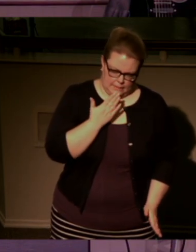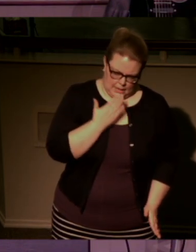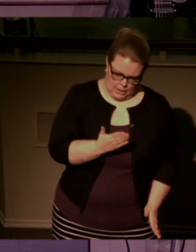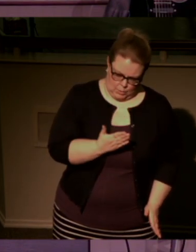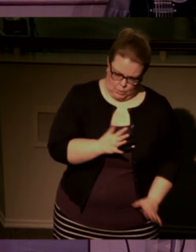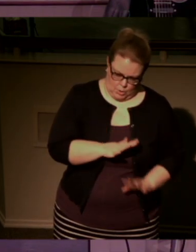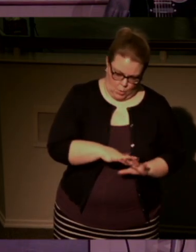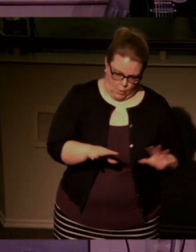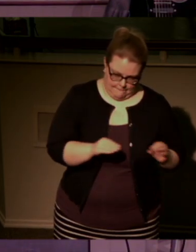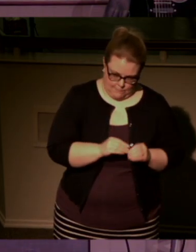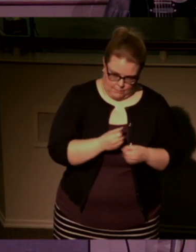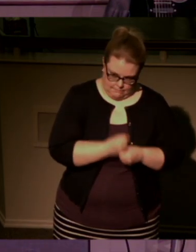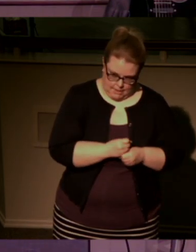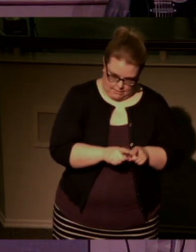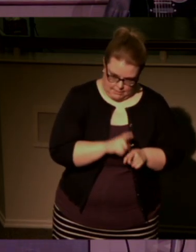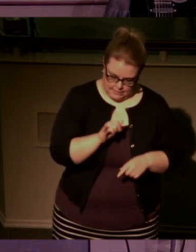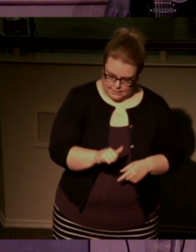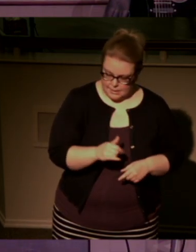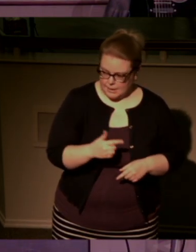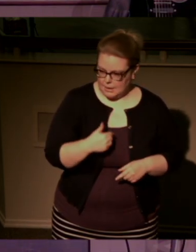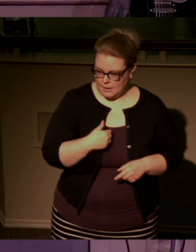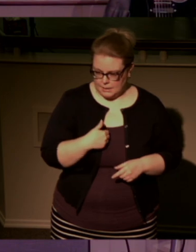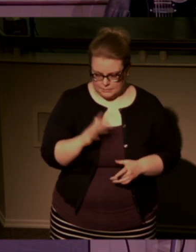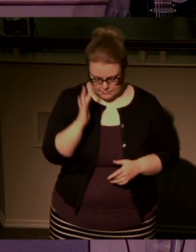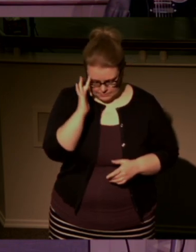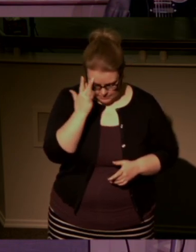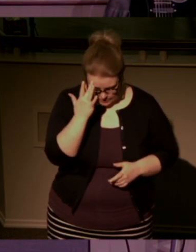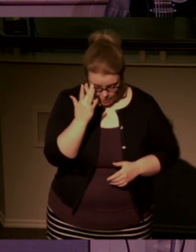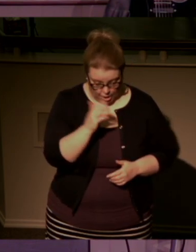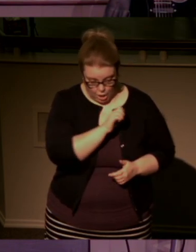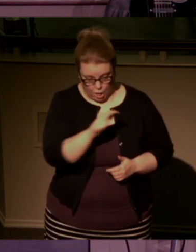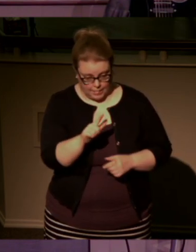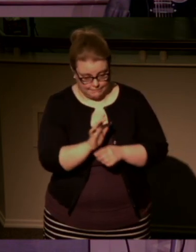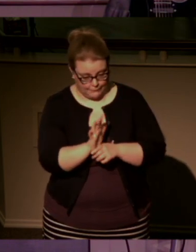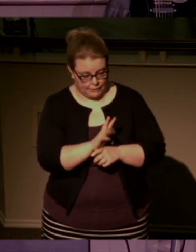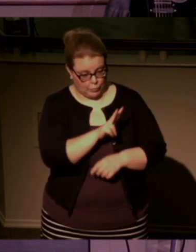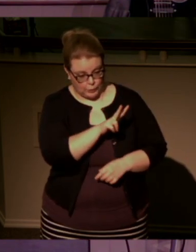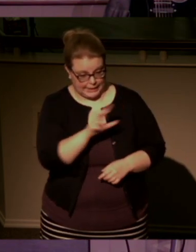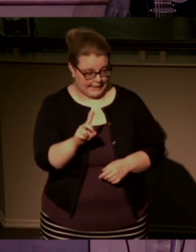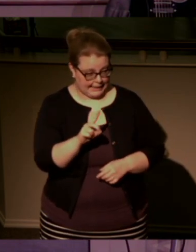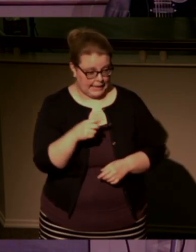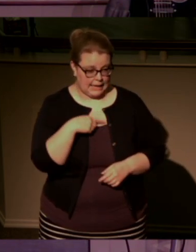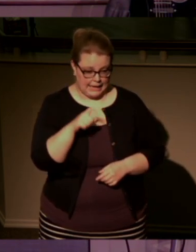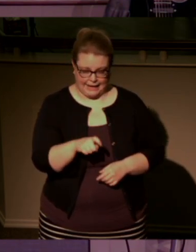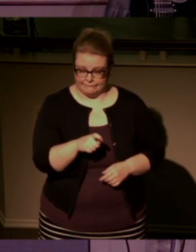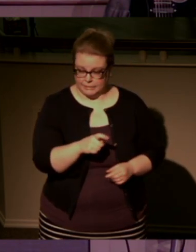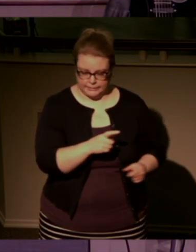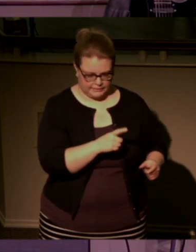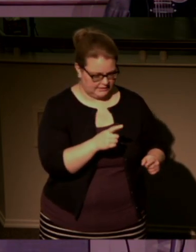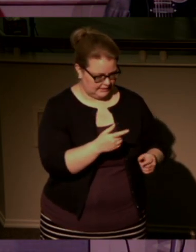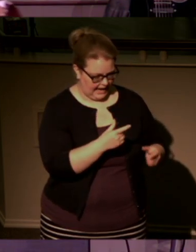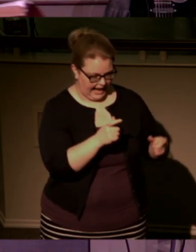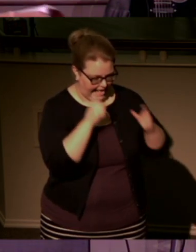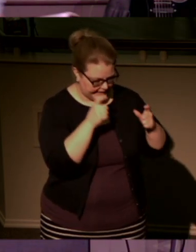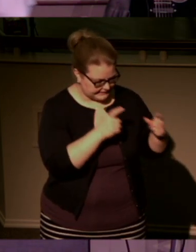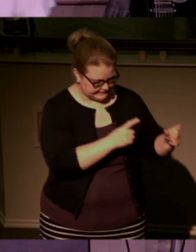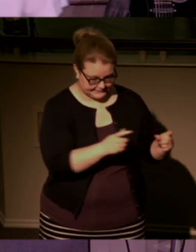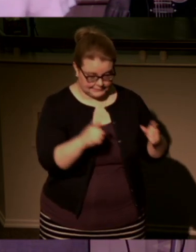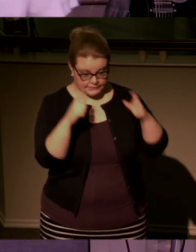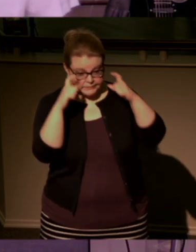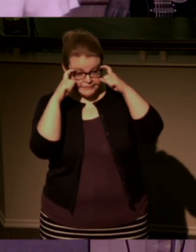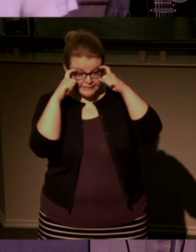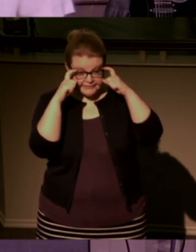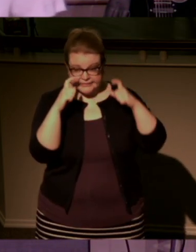and tired of movies all of them being in 3D and then wanting to go in those dumb glasses and sit there like a doofus